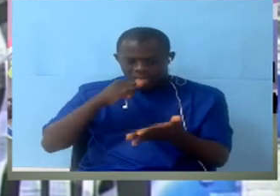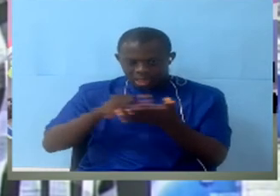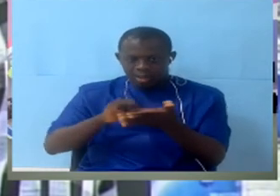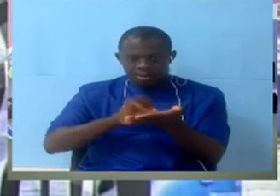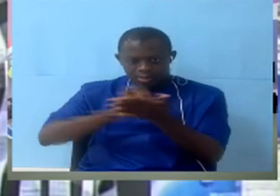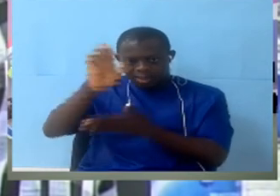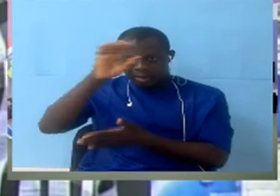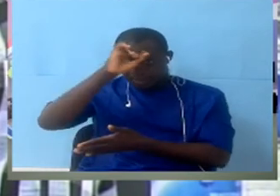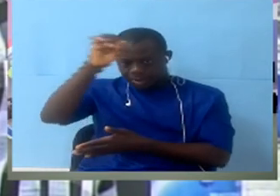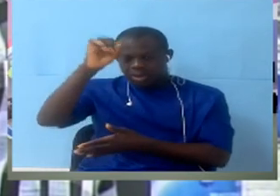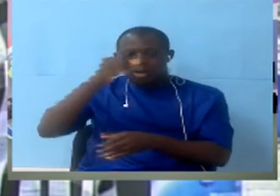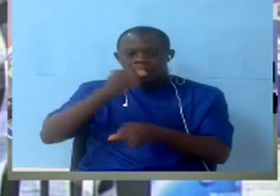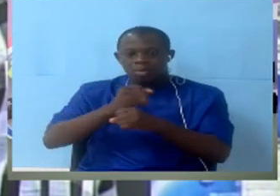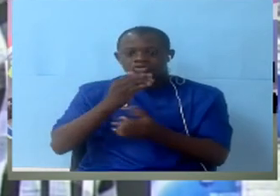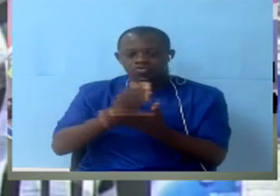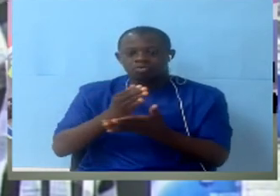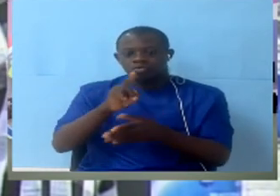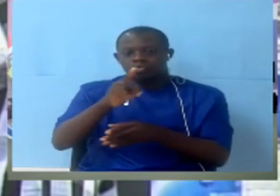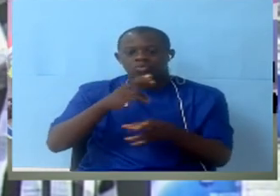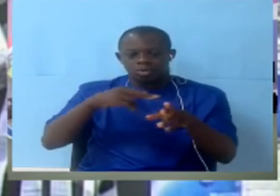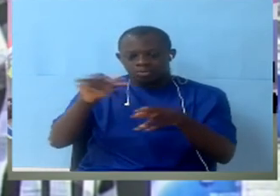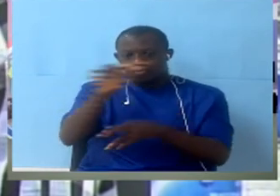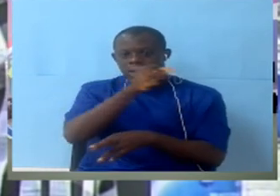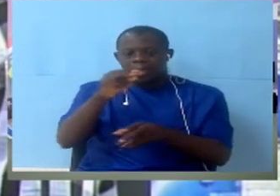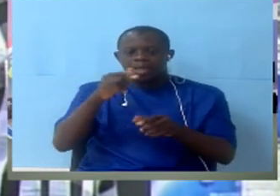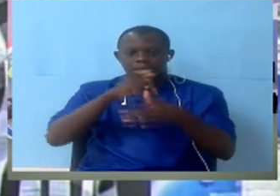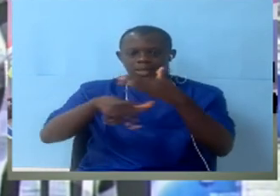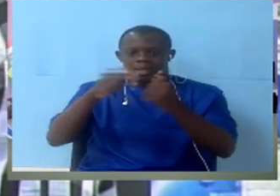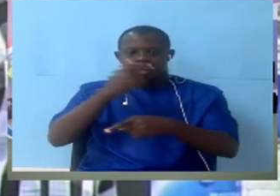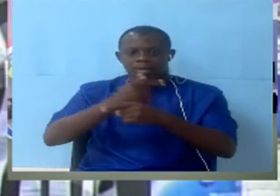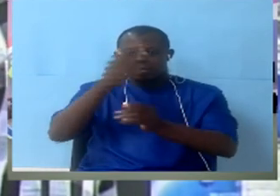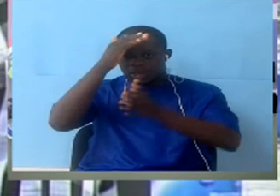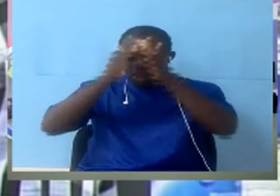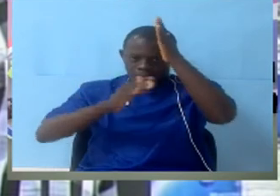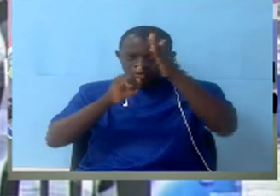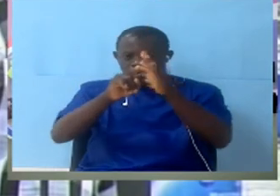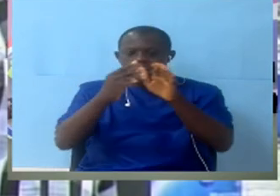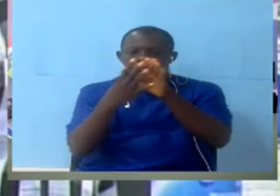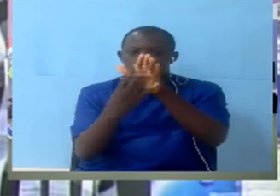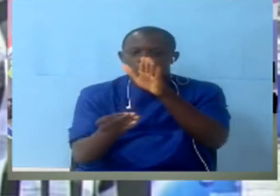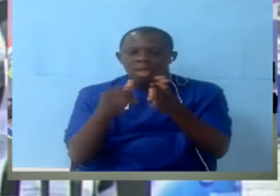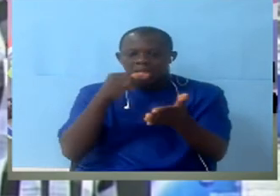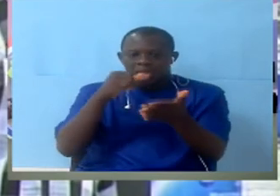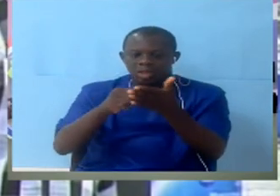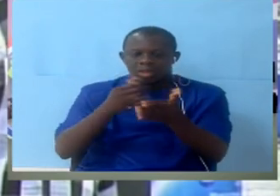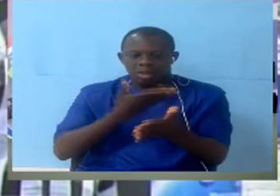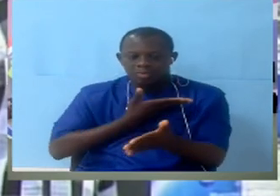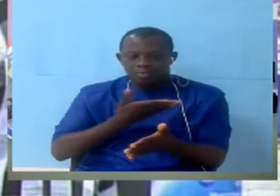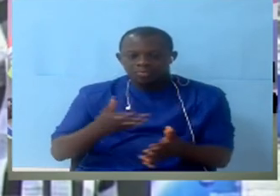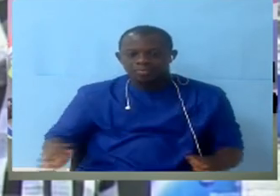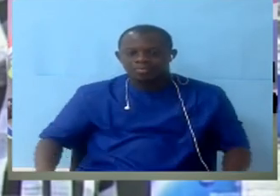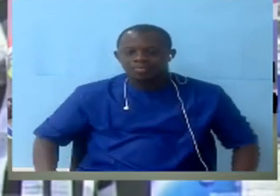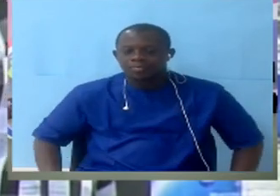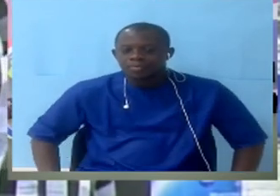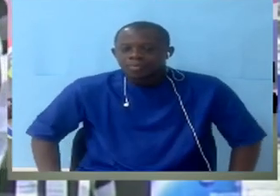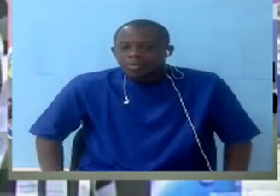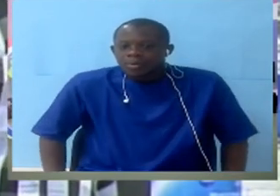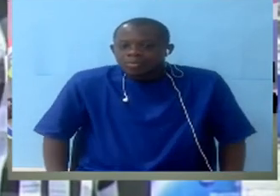go back to the army. Do you have a copy of that letter? Yeah, letter on ngala copy be bulle ba. Ah ngama sa fa to president fa pour ka muru ami